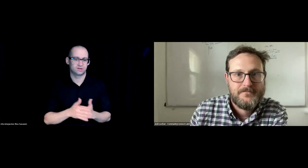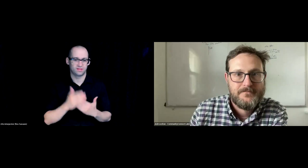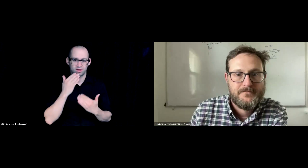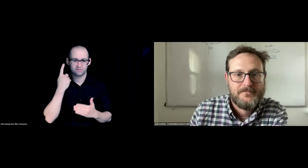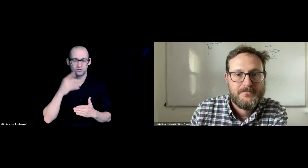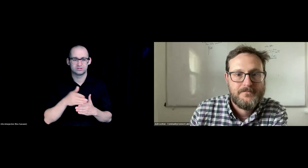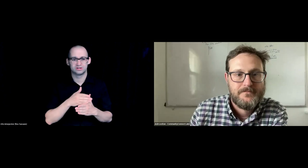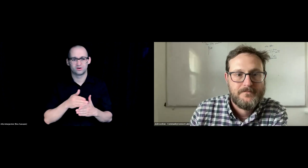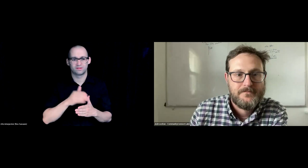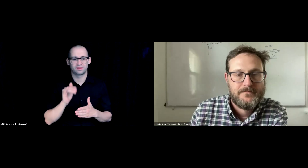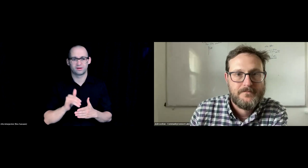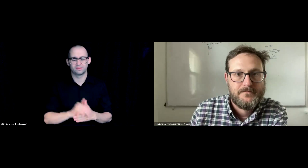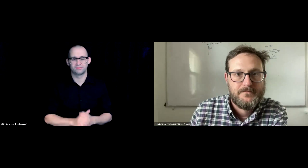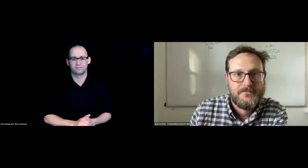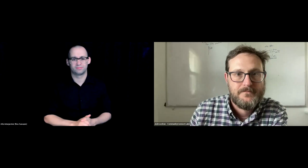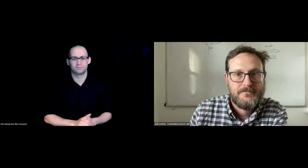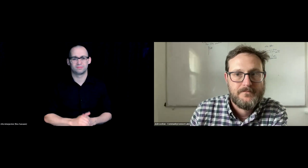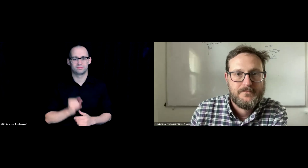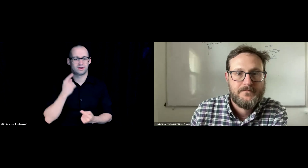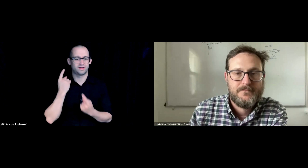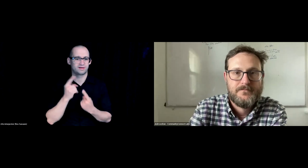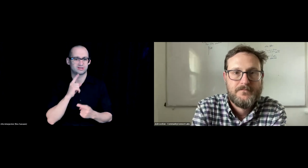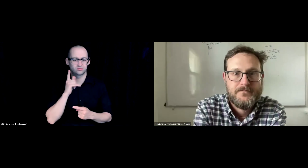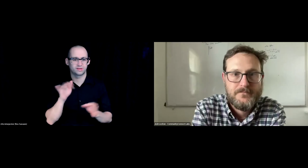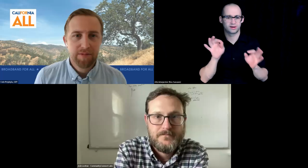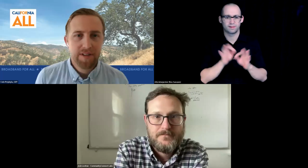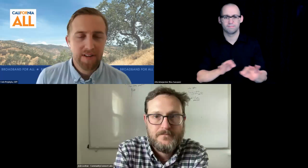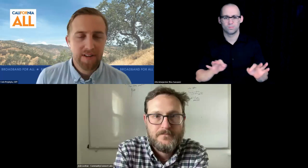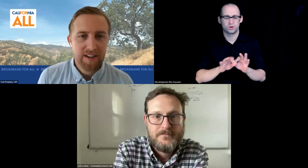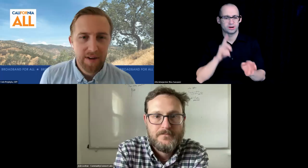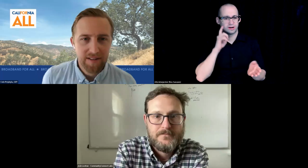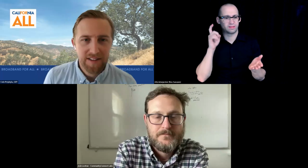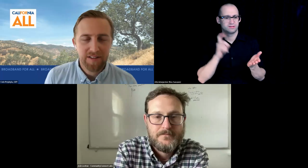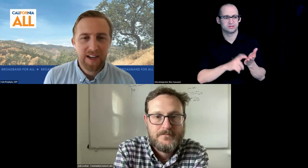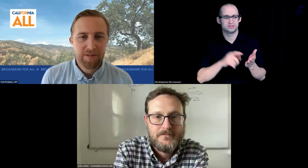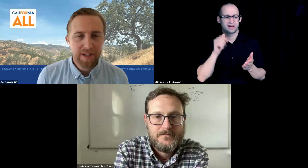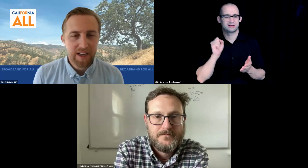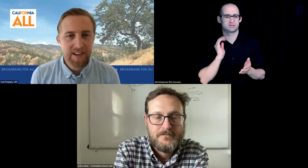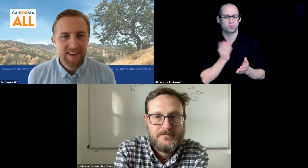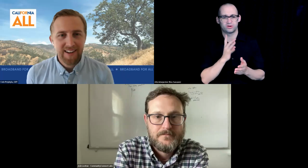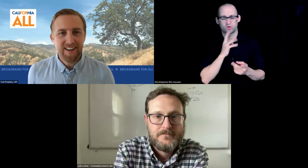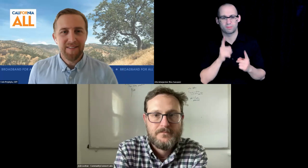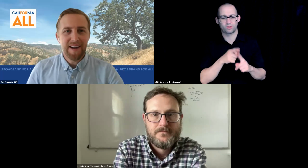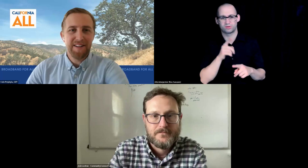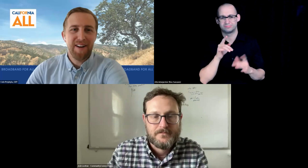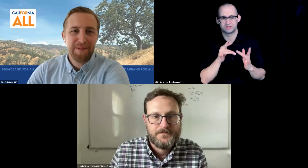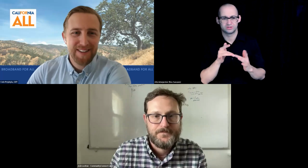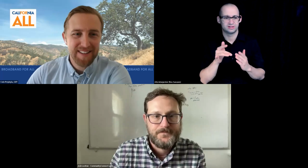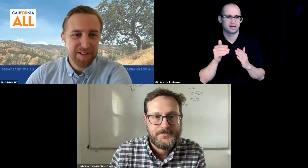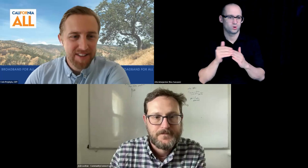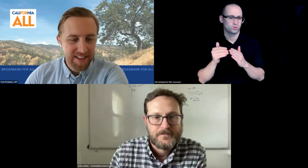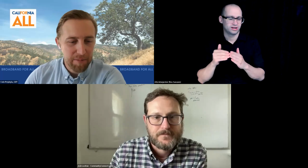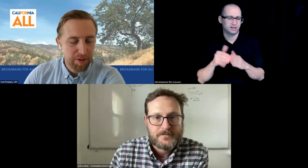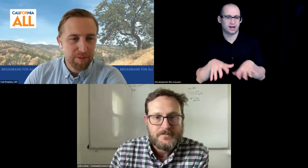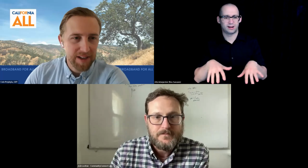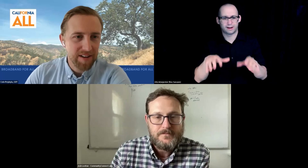sharing. And I think it's really important to acknowledge that as we start talking about digital equity and adoption